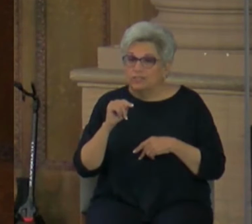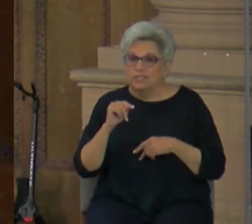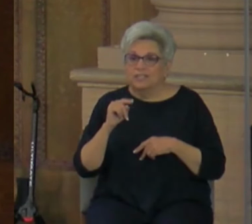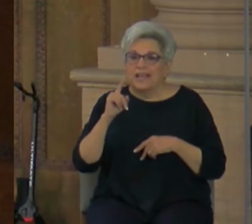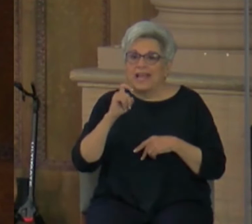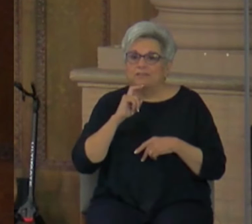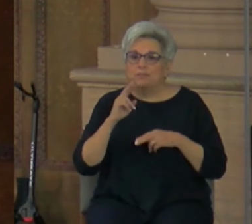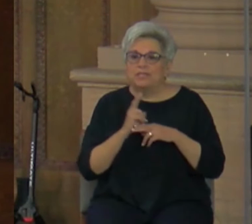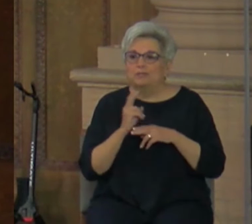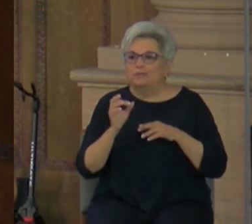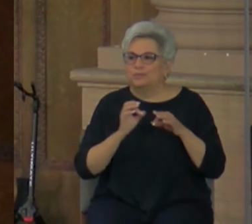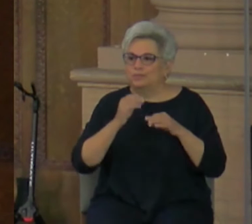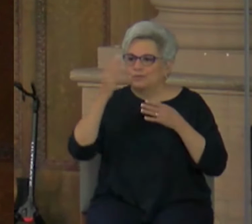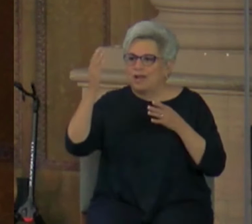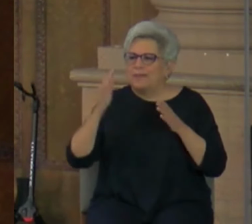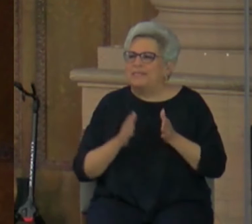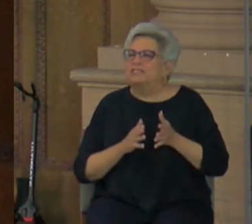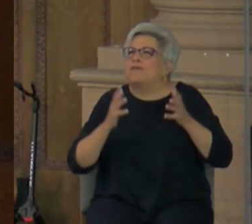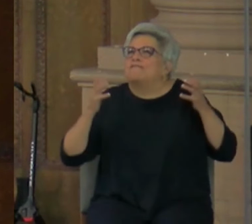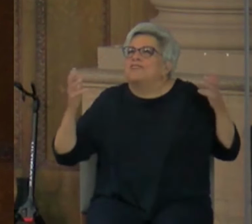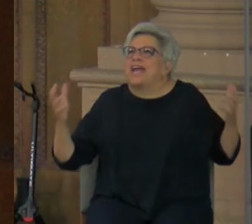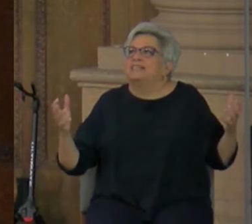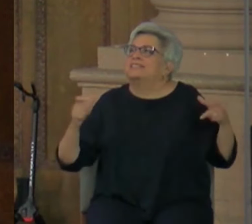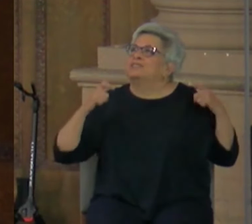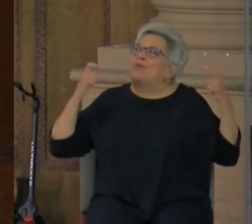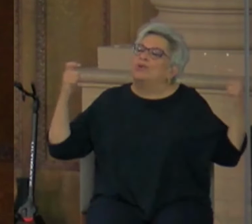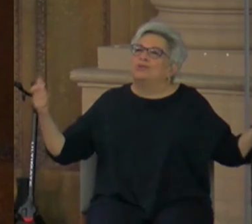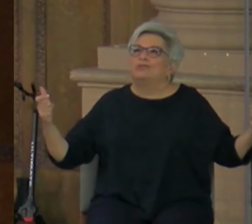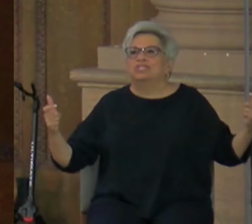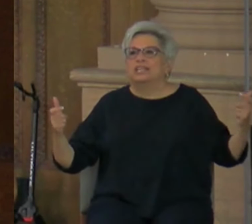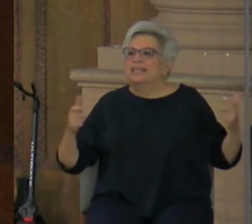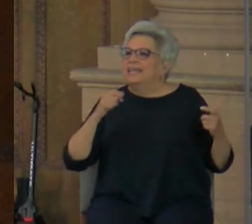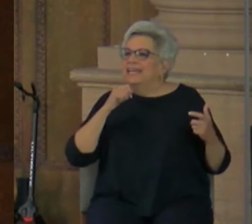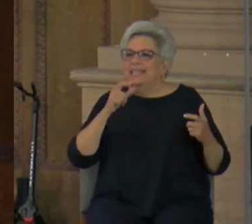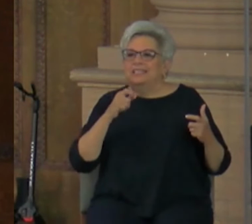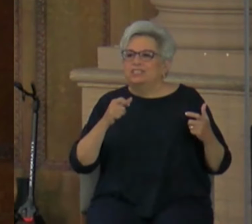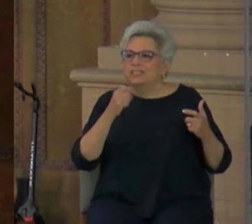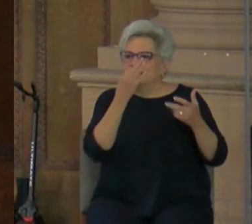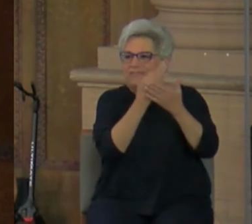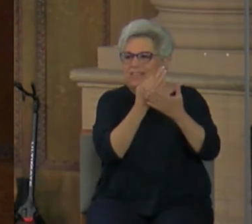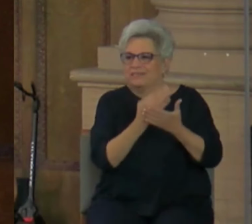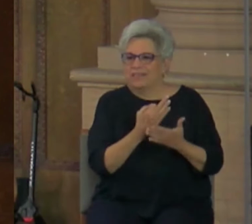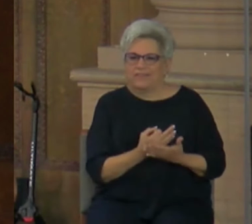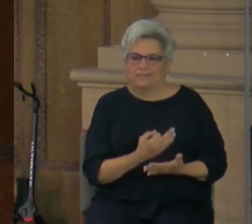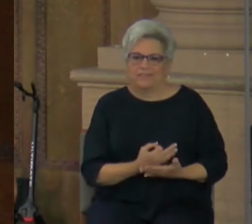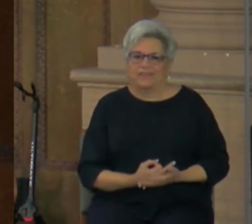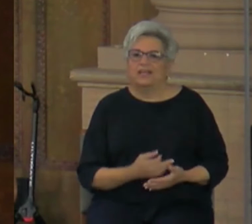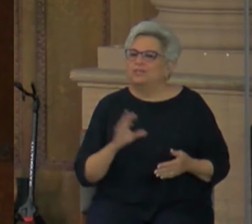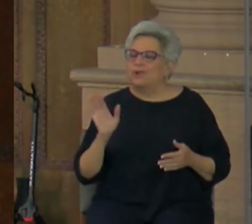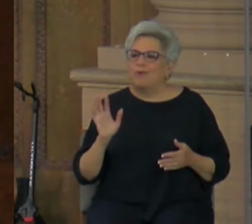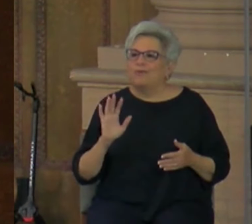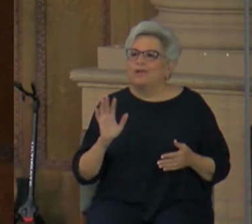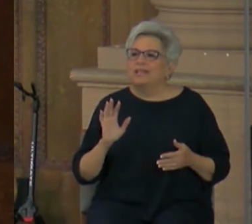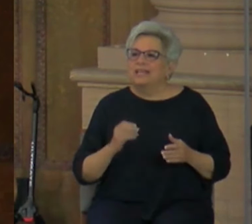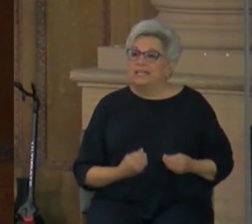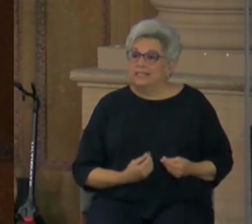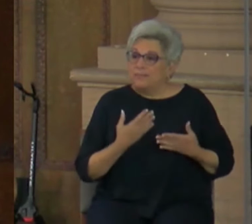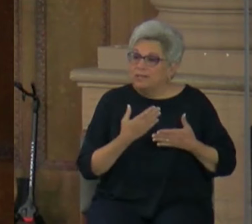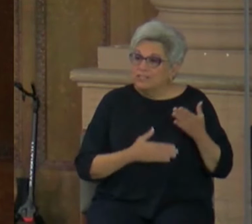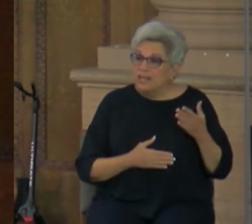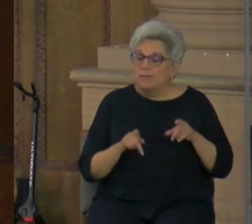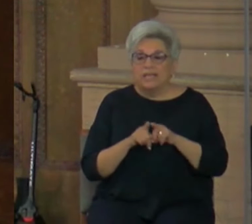him. That he didn't inspire the Bible just as a list of propositions and truth claims, but he inspired some of those. He also